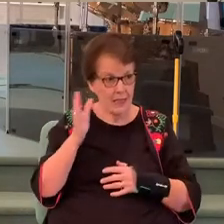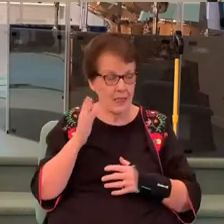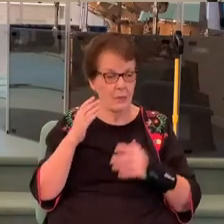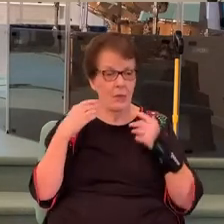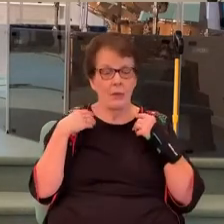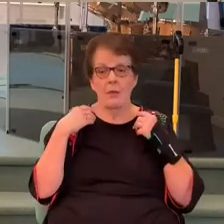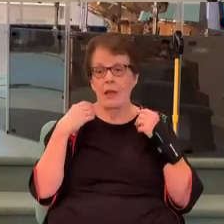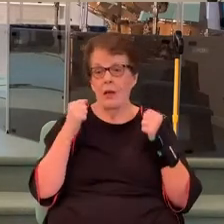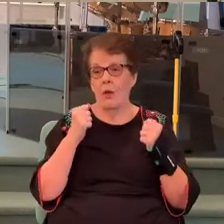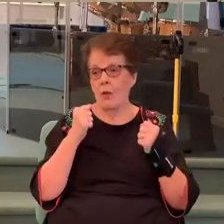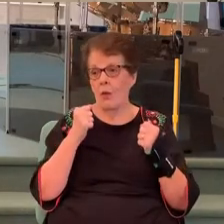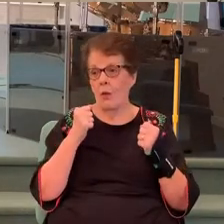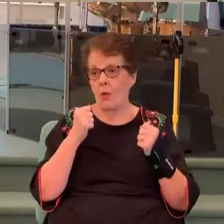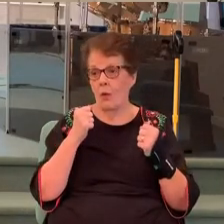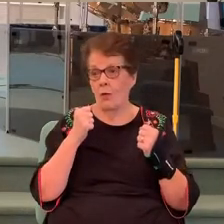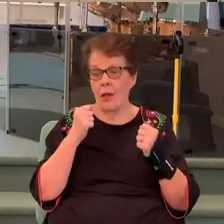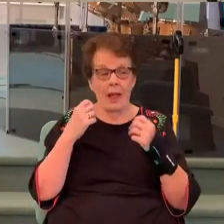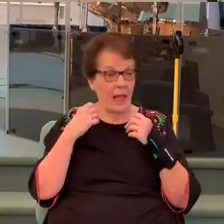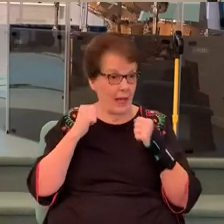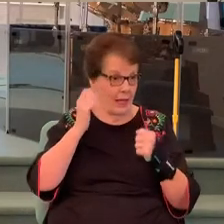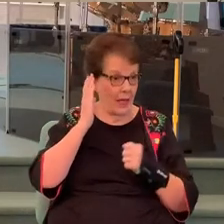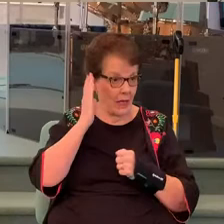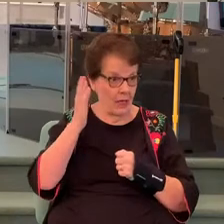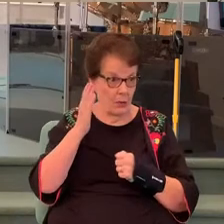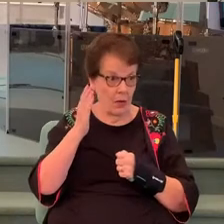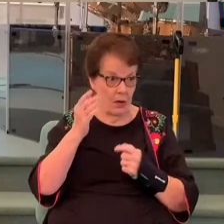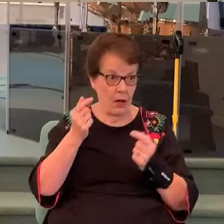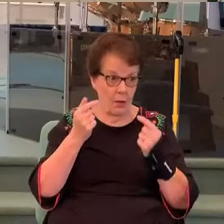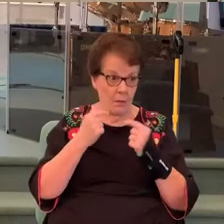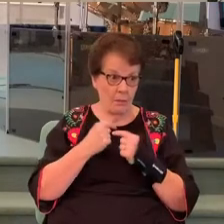come to those who are sick.